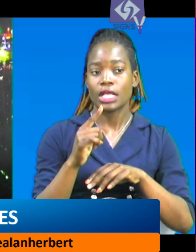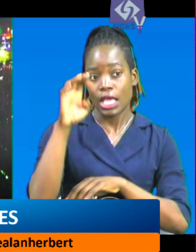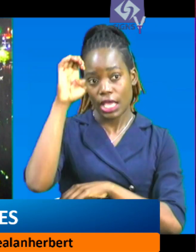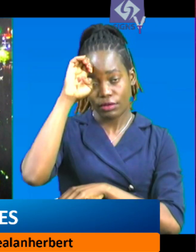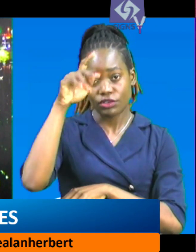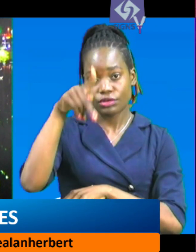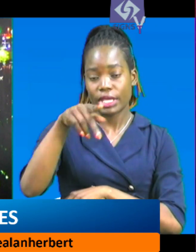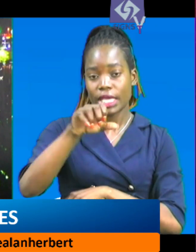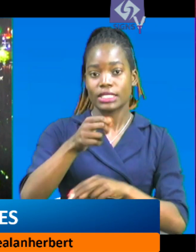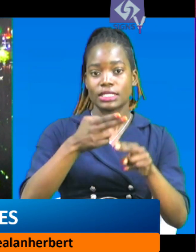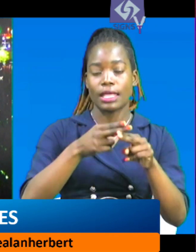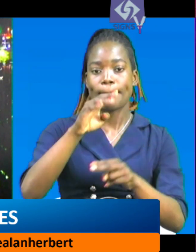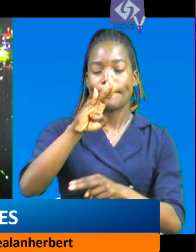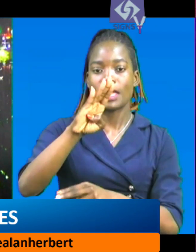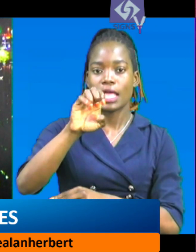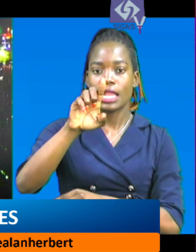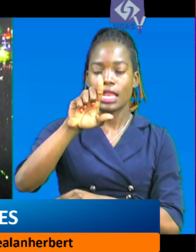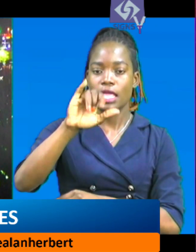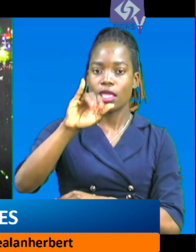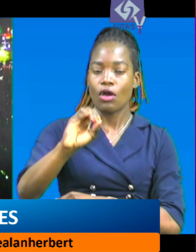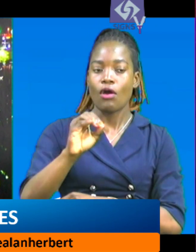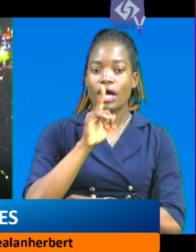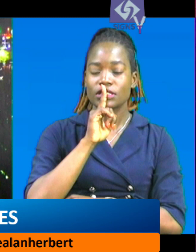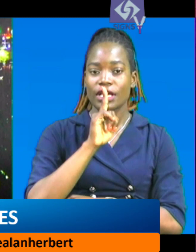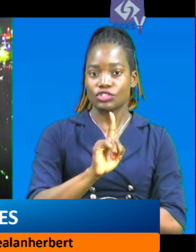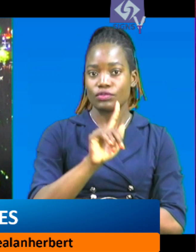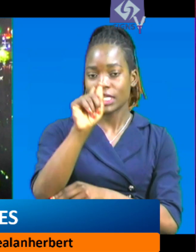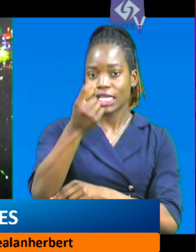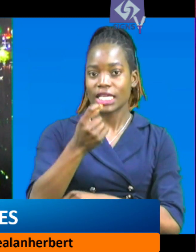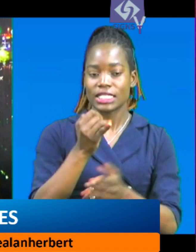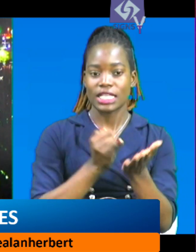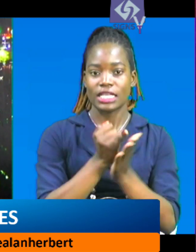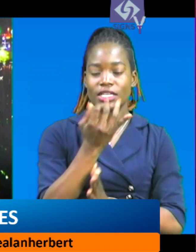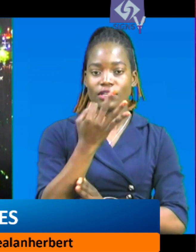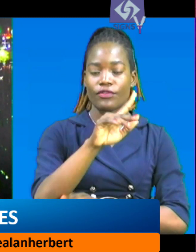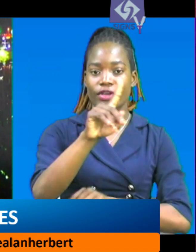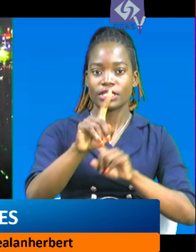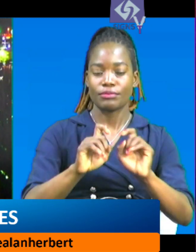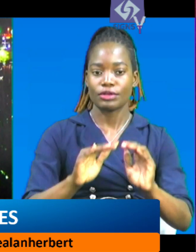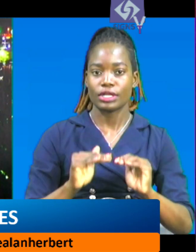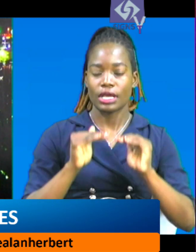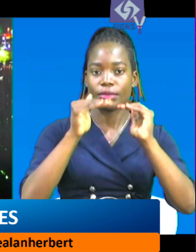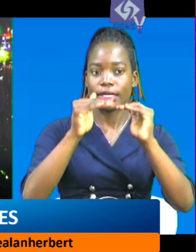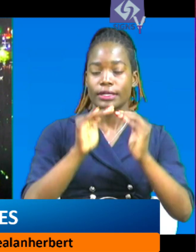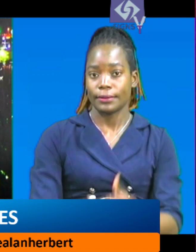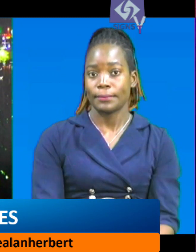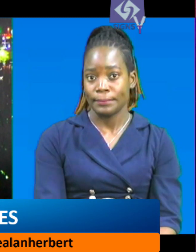Education Principal Secretary Belio Kipsang has assured Kenyans the integrity of the exams will be upheld.